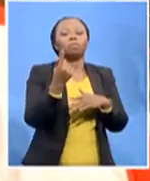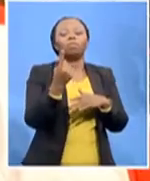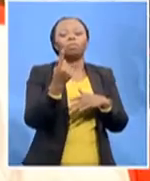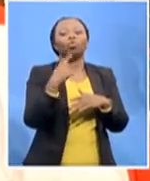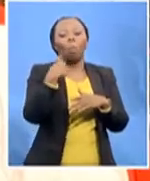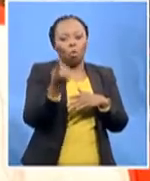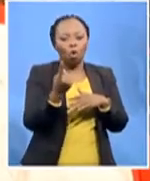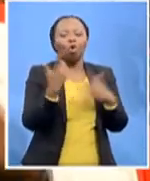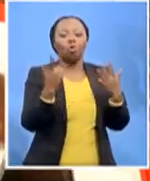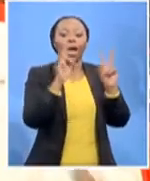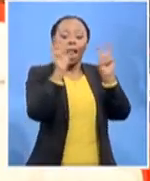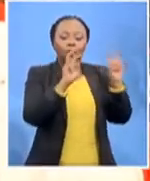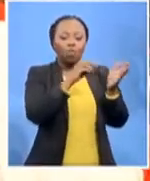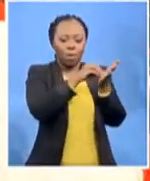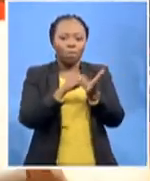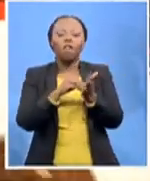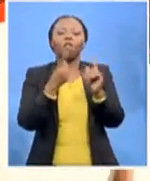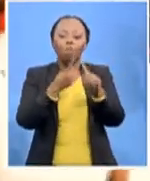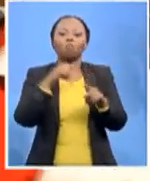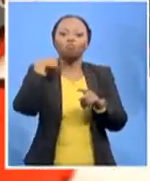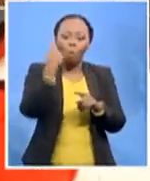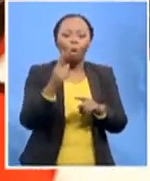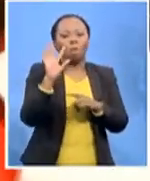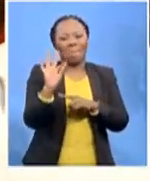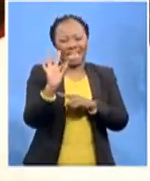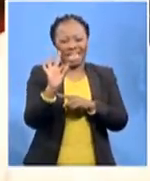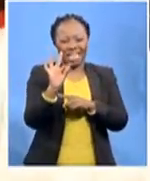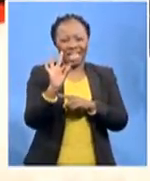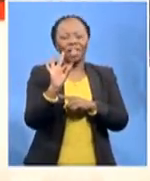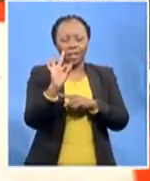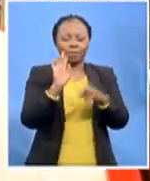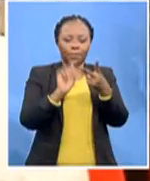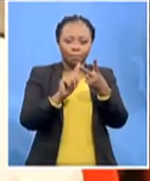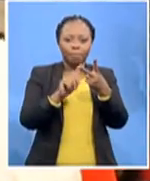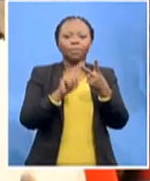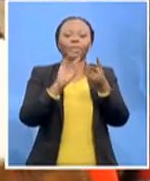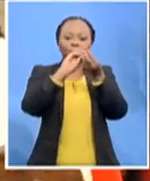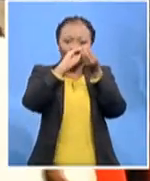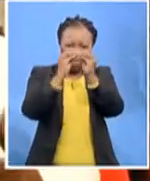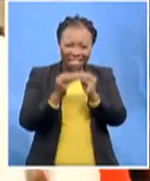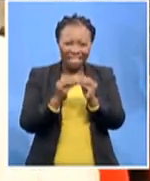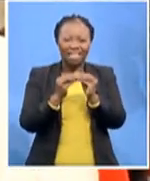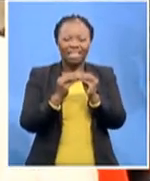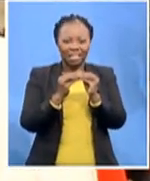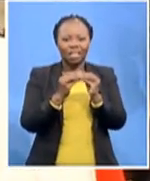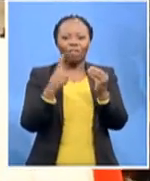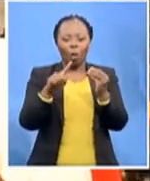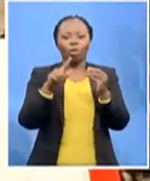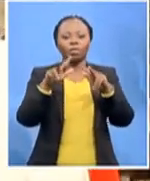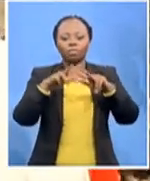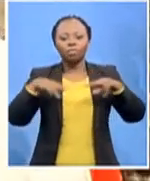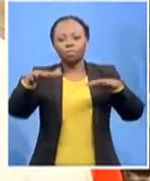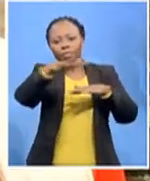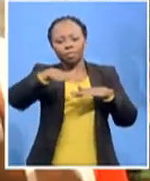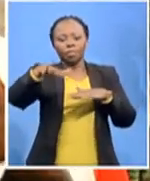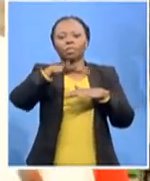tomorrow on Monday and as well as the maintenance of our ablution facilities. But we have also cautioned our